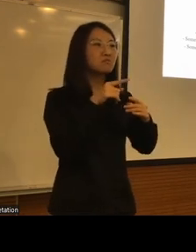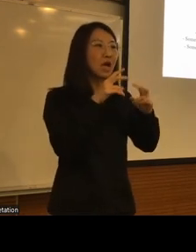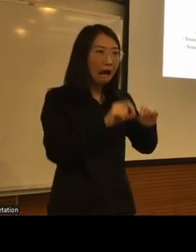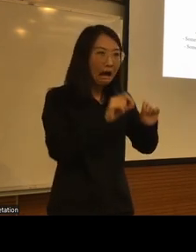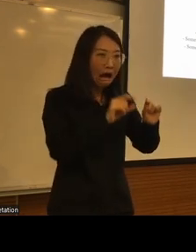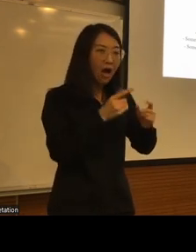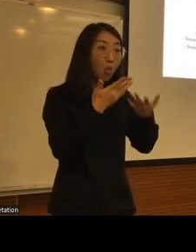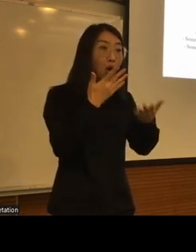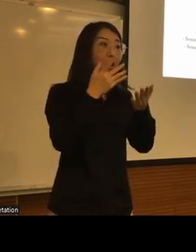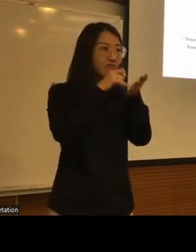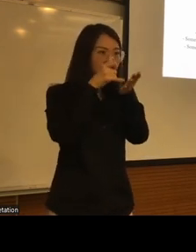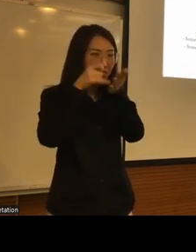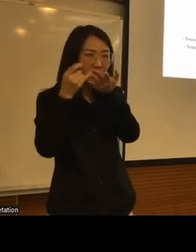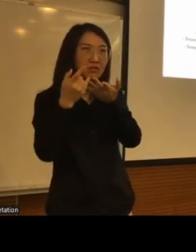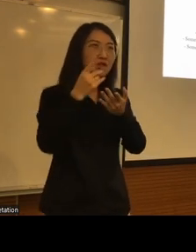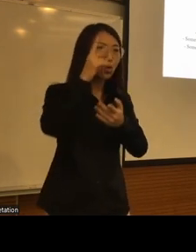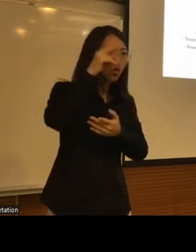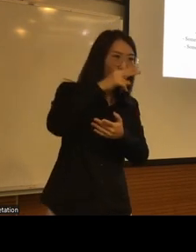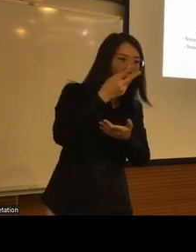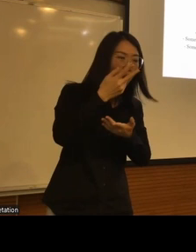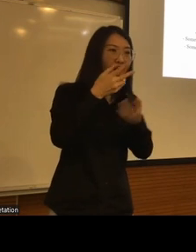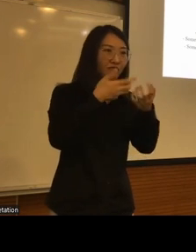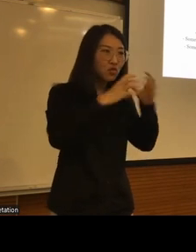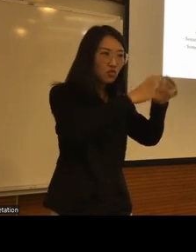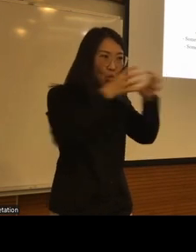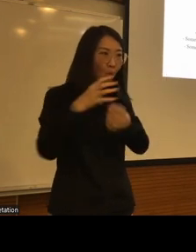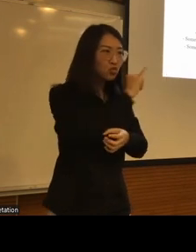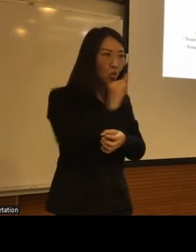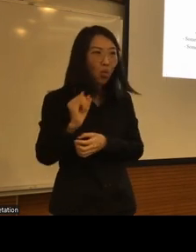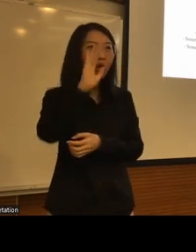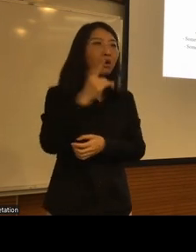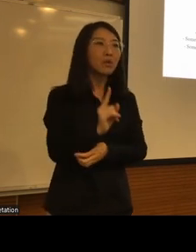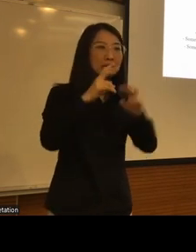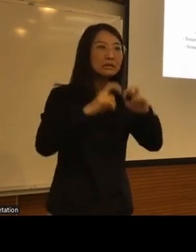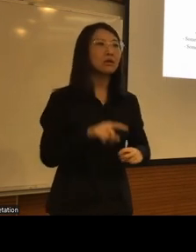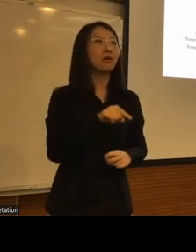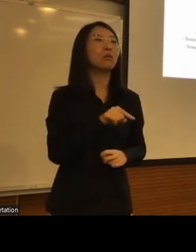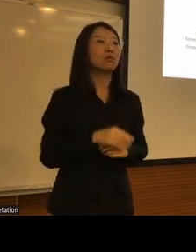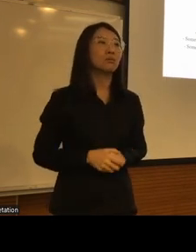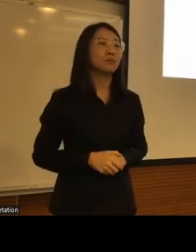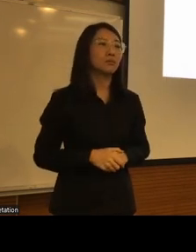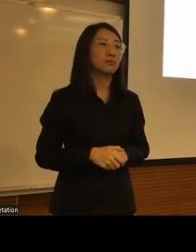even measure this, to measure the frequency and to categorize errors, omissions, etc.